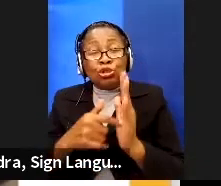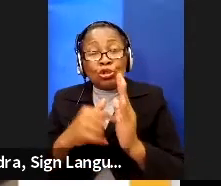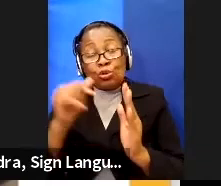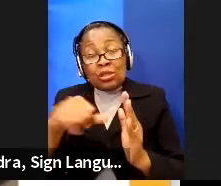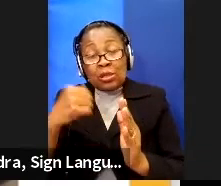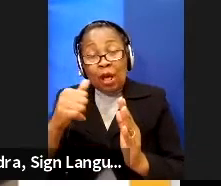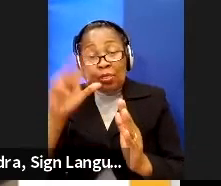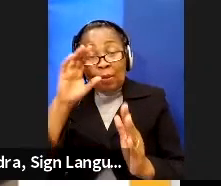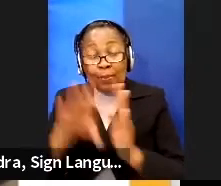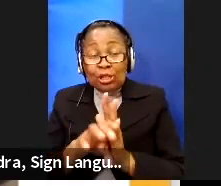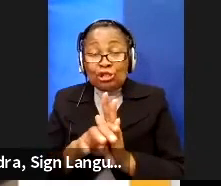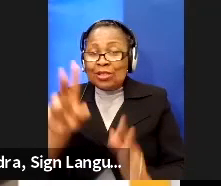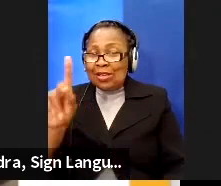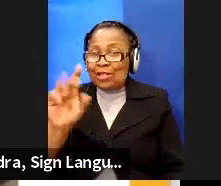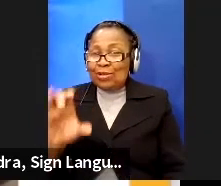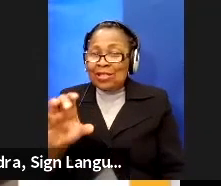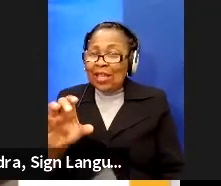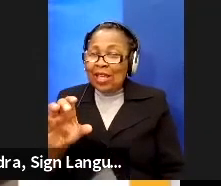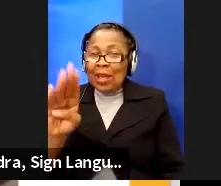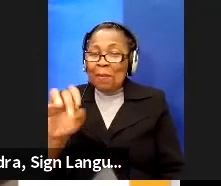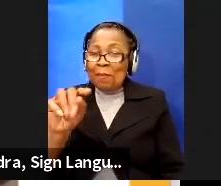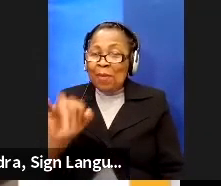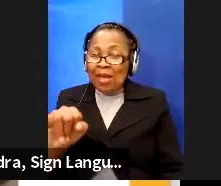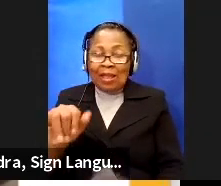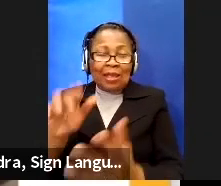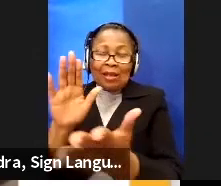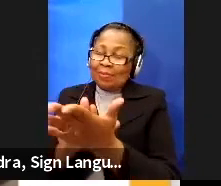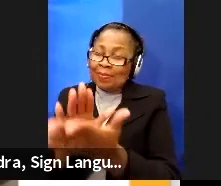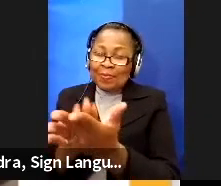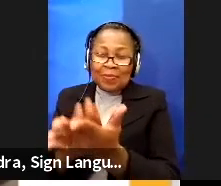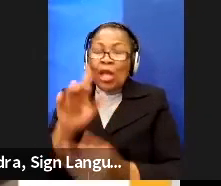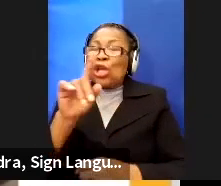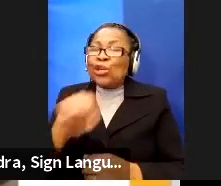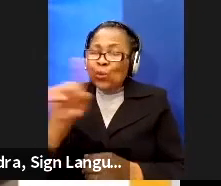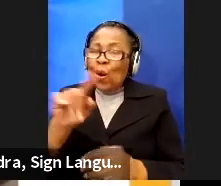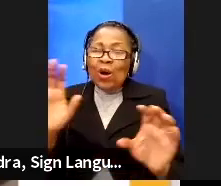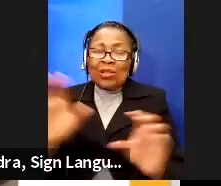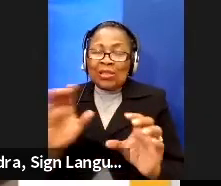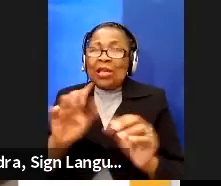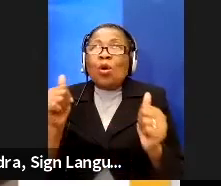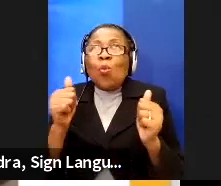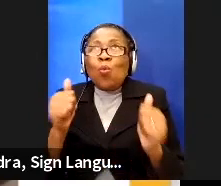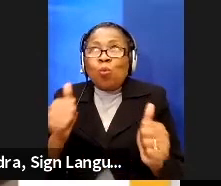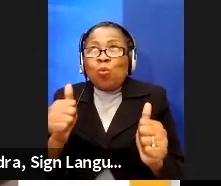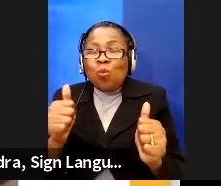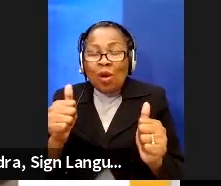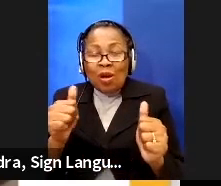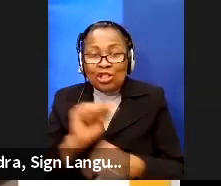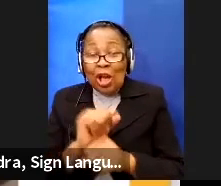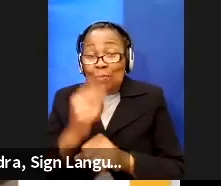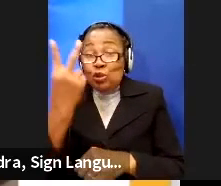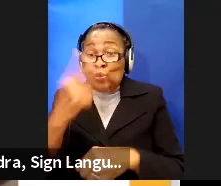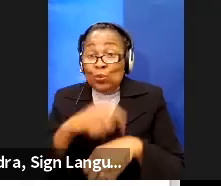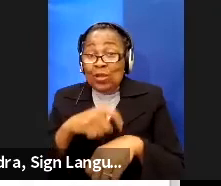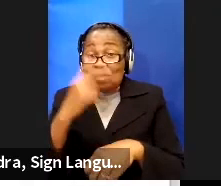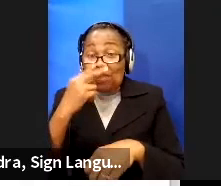Again, Betty Siegel, hats off to you and your crew. You guys did a phenomenal job the 2 times that I've seen shows there.